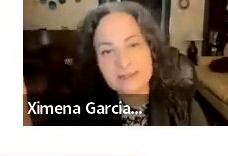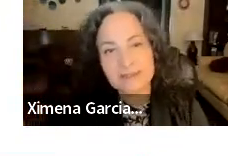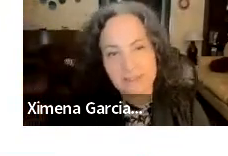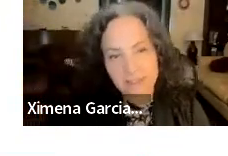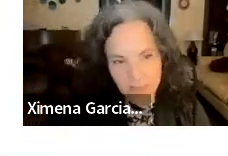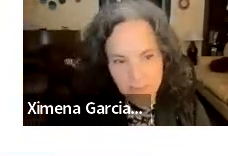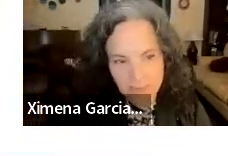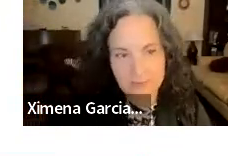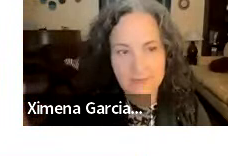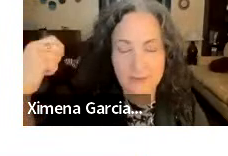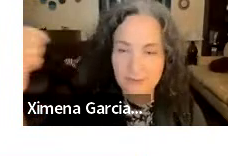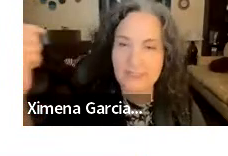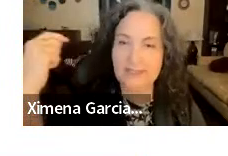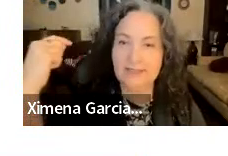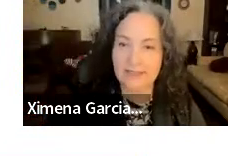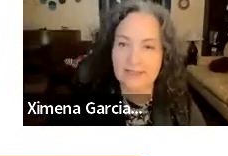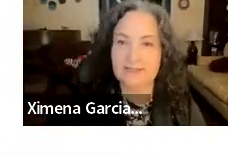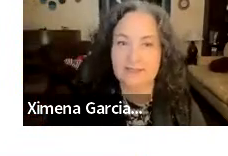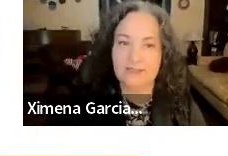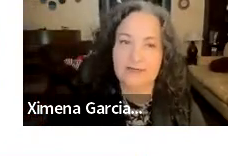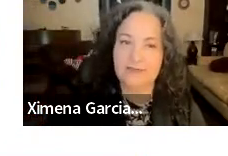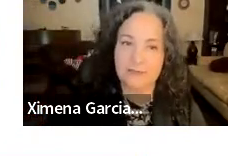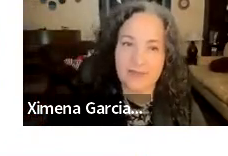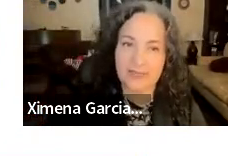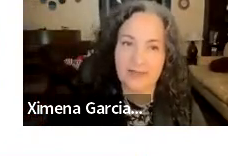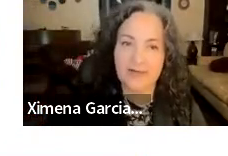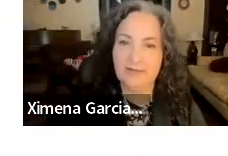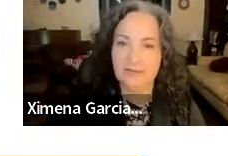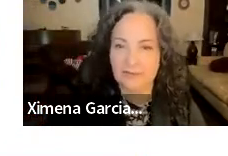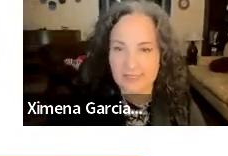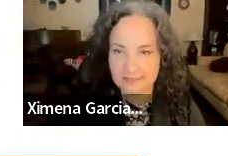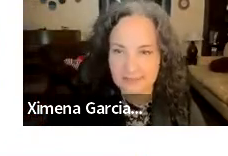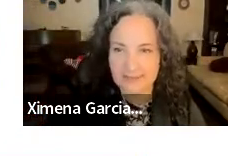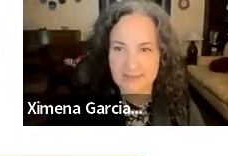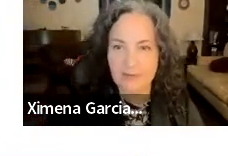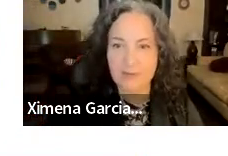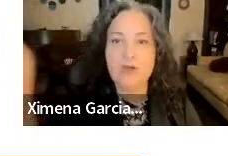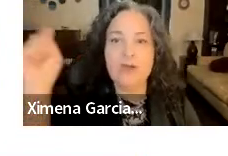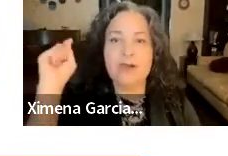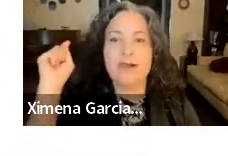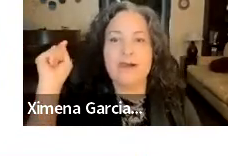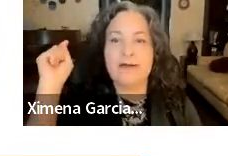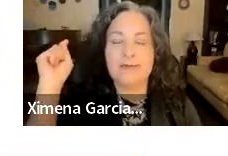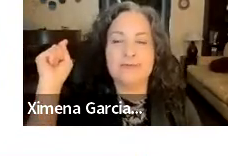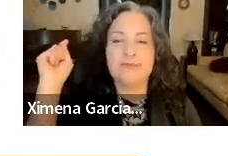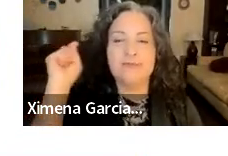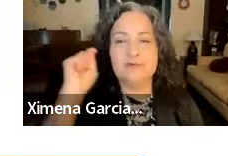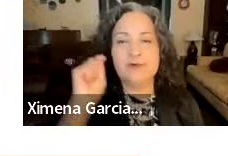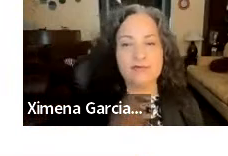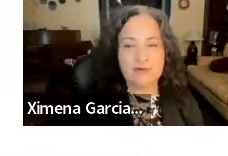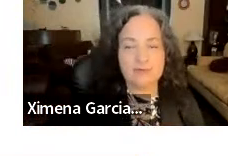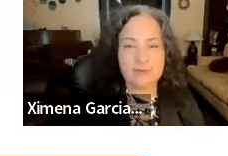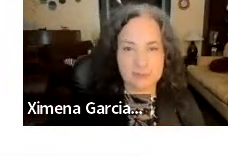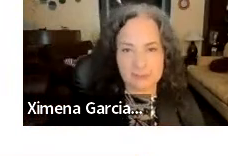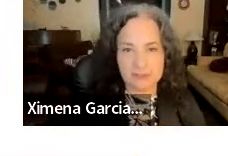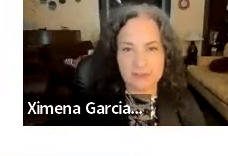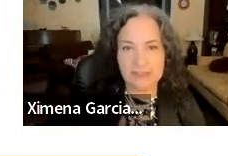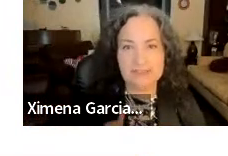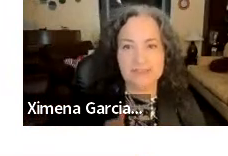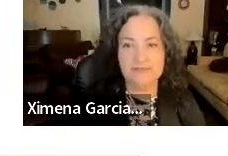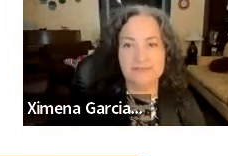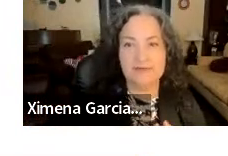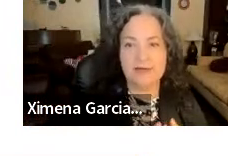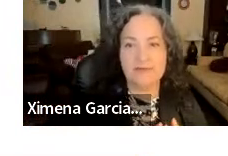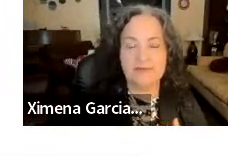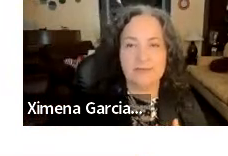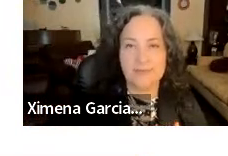short answer is no. Nobody in Kansas should have to pay for a vaccine. So if you have commercial